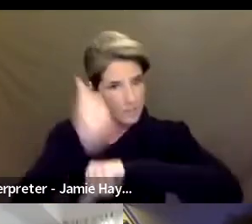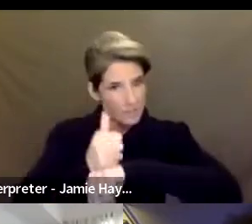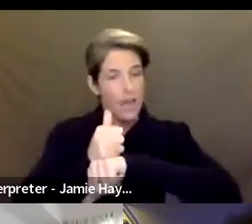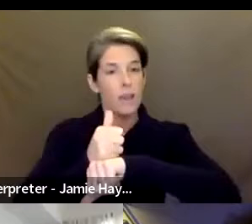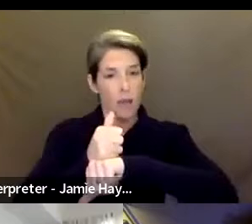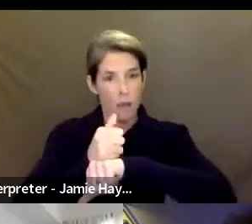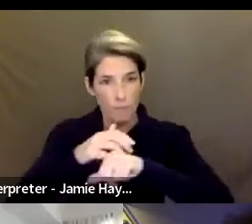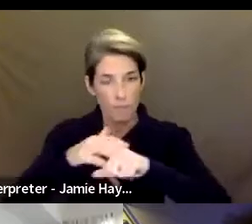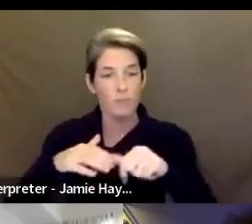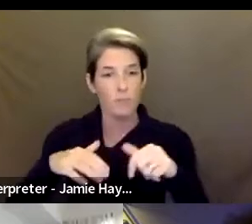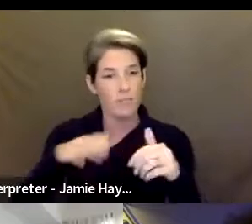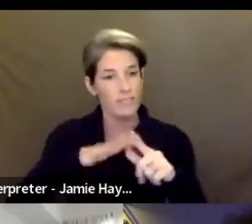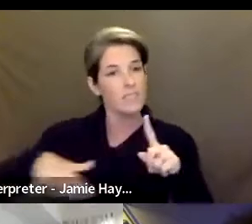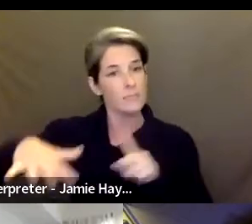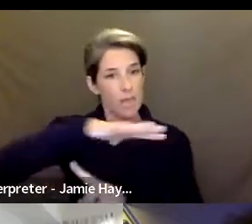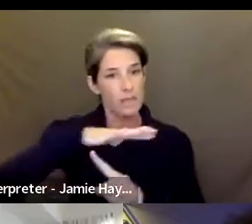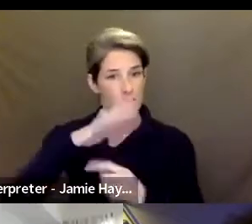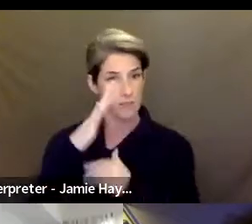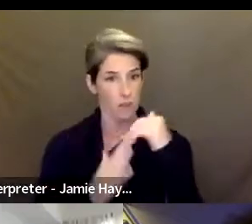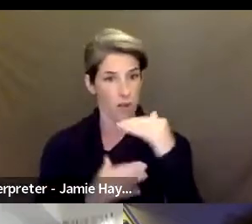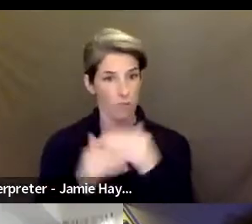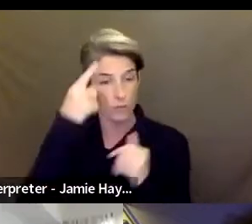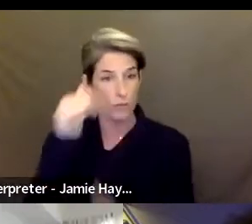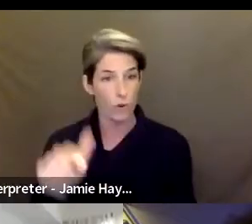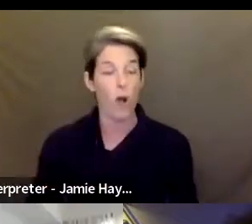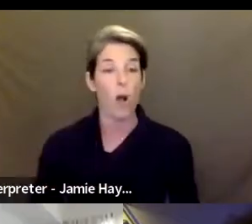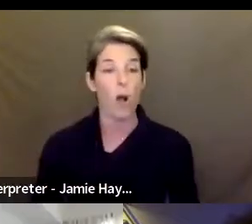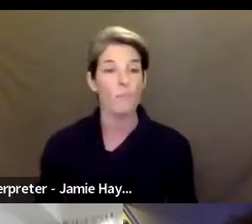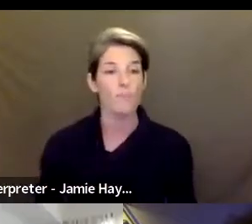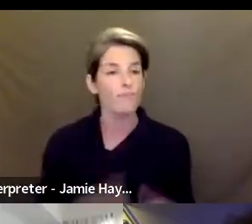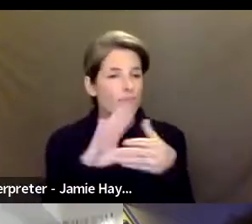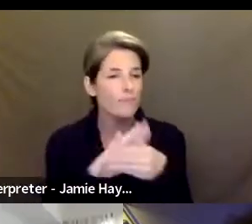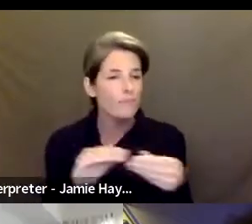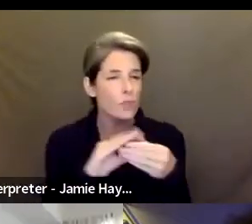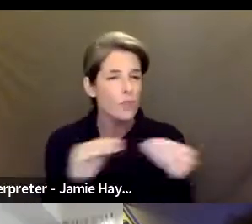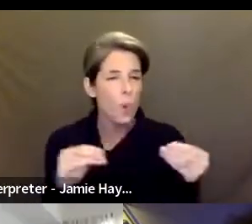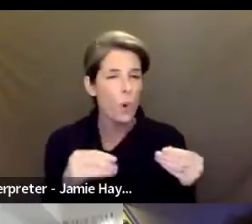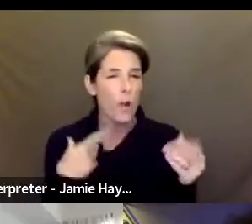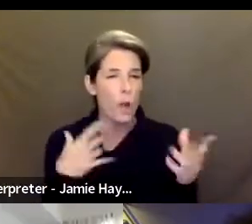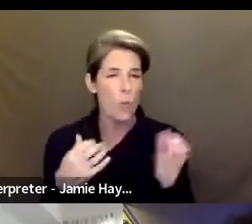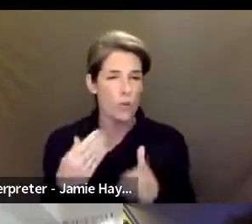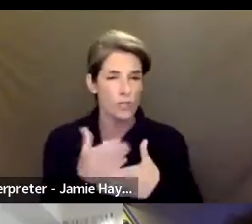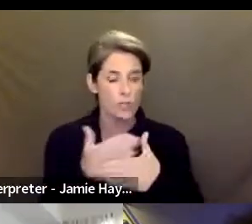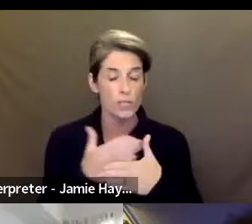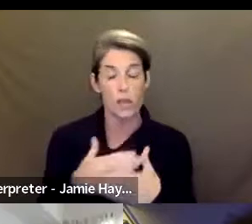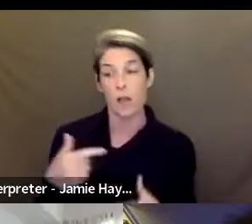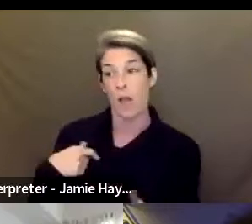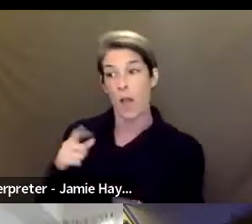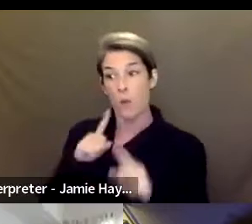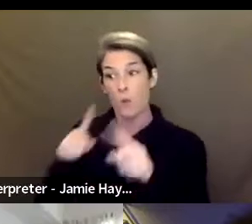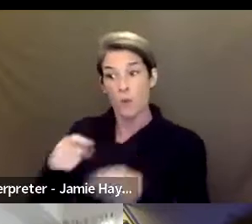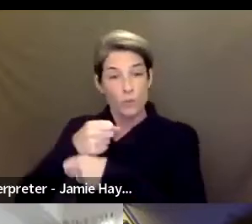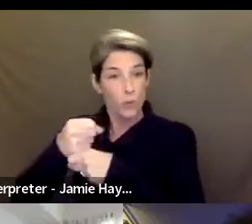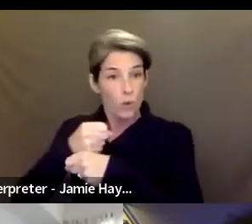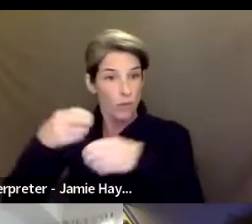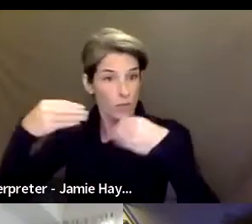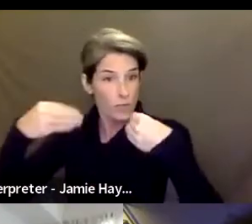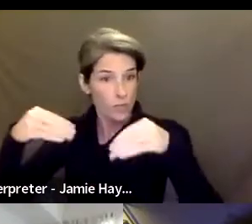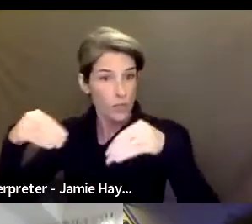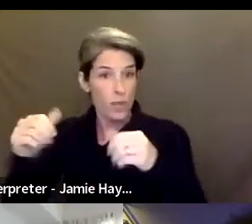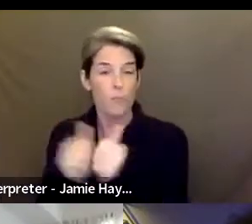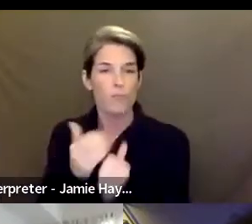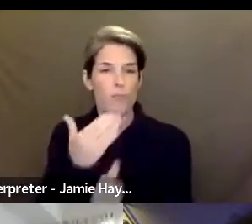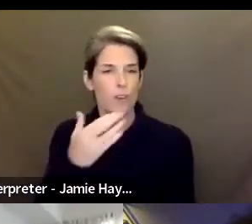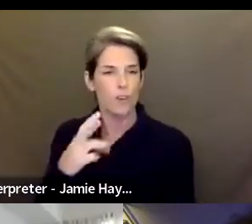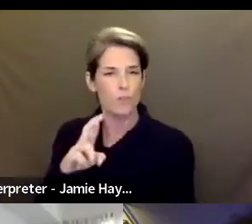I was going with my friend Reagan, who is in a wheelchair, to a coffee shop. And it was one of those cute little coffee shops. You go inside, you